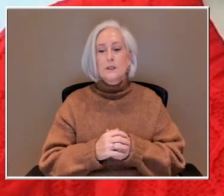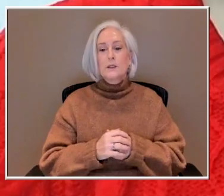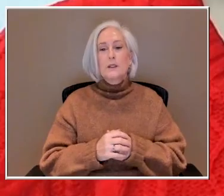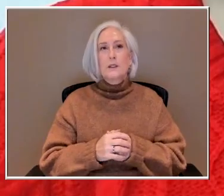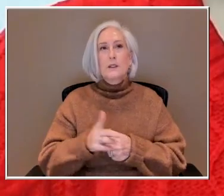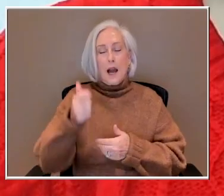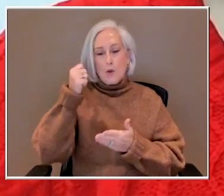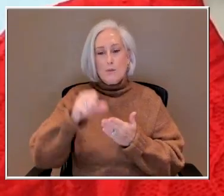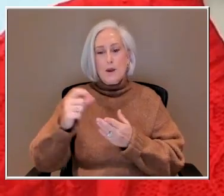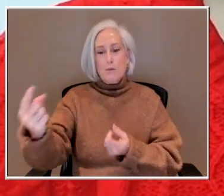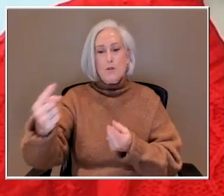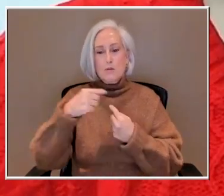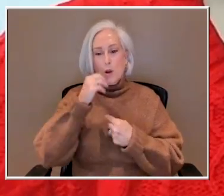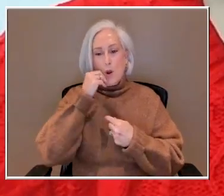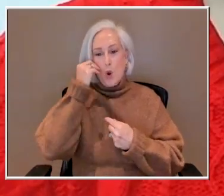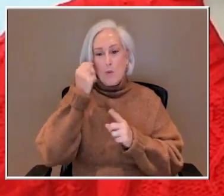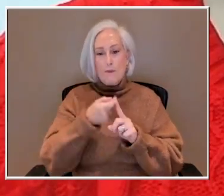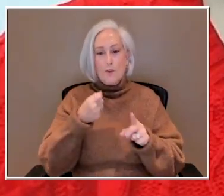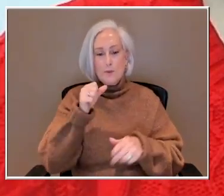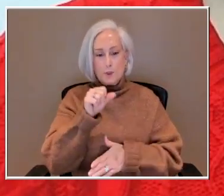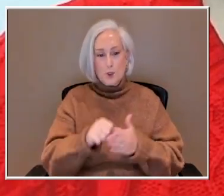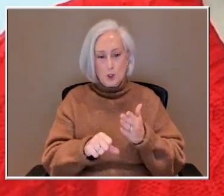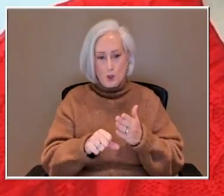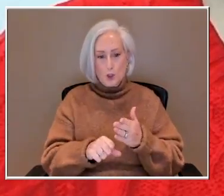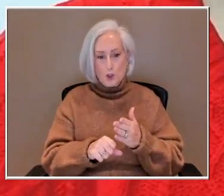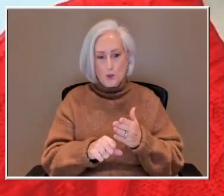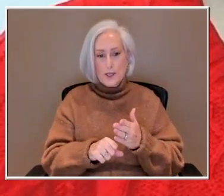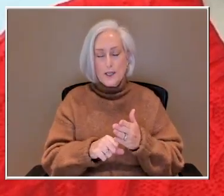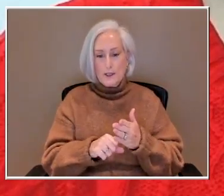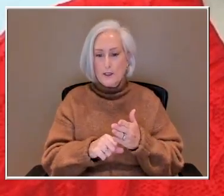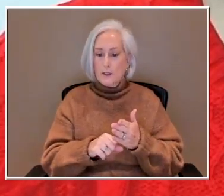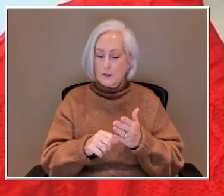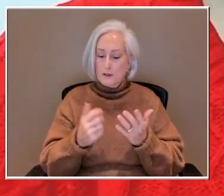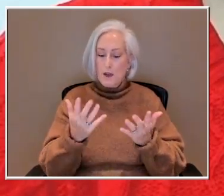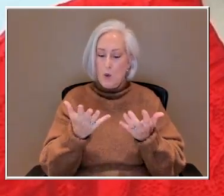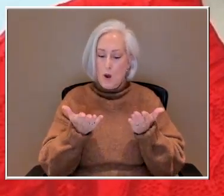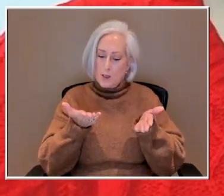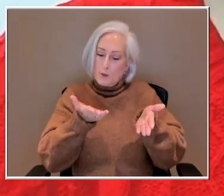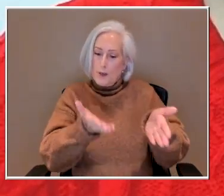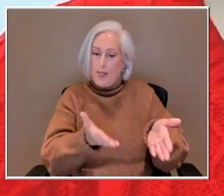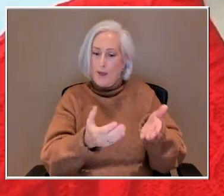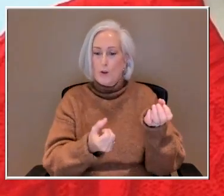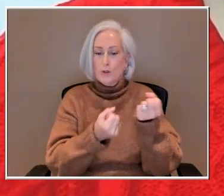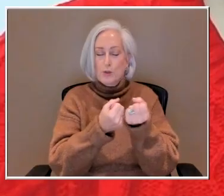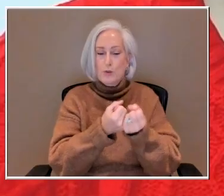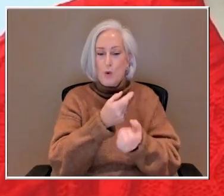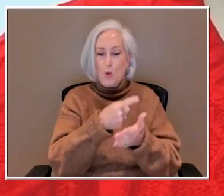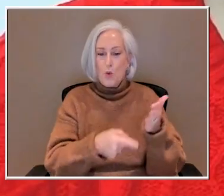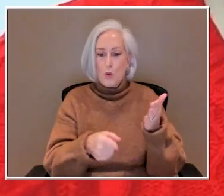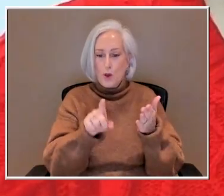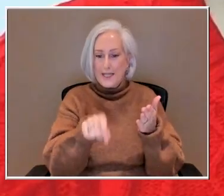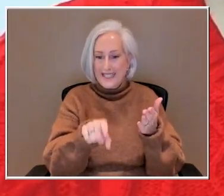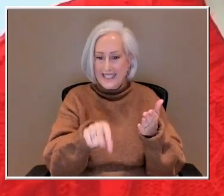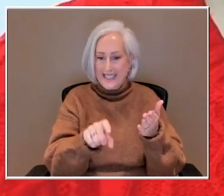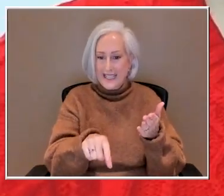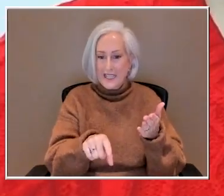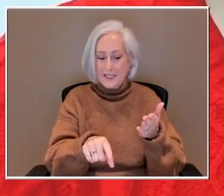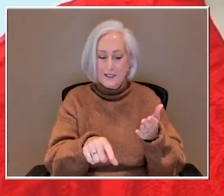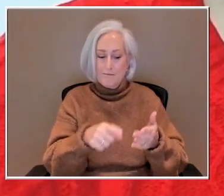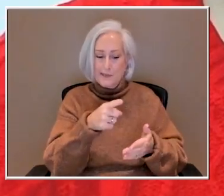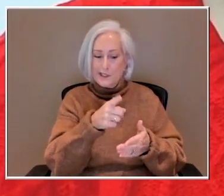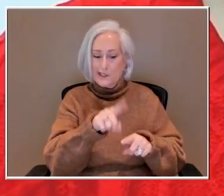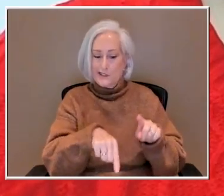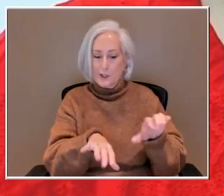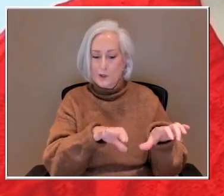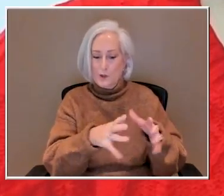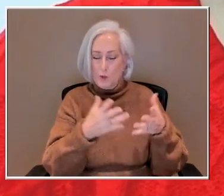got home from her surgery, just kind of like being there to help her with what she needed, because I knew there was not a lot that she could do in that